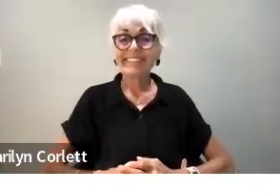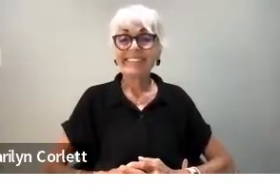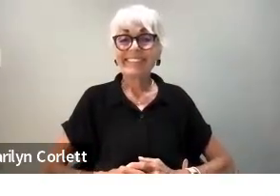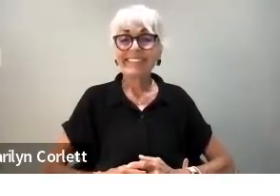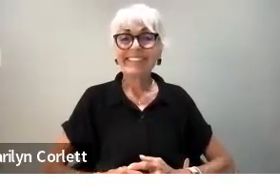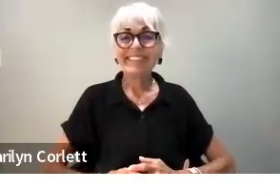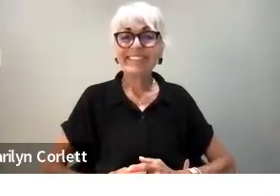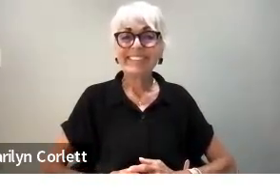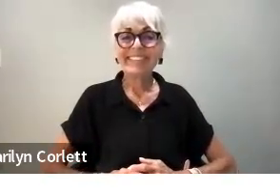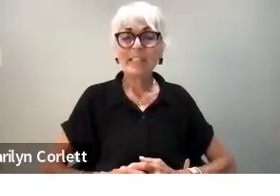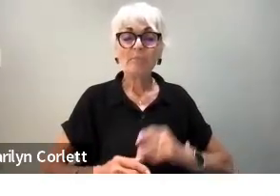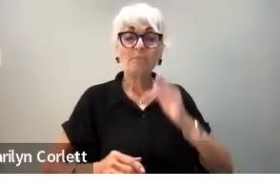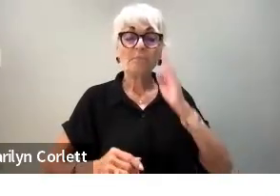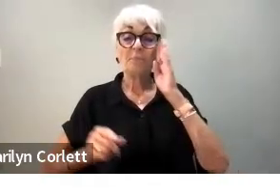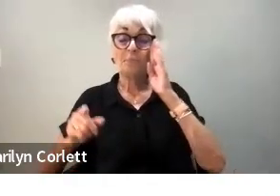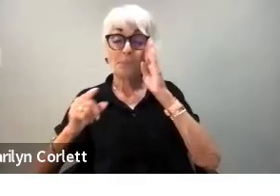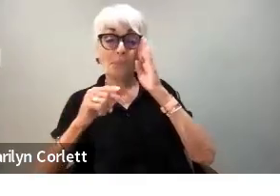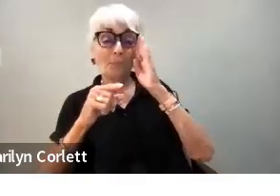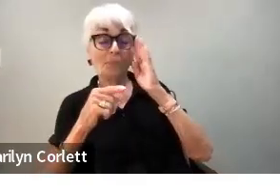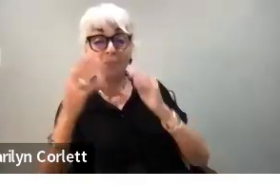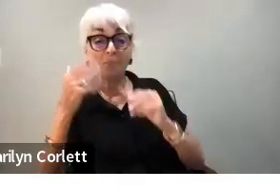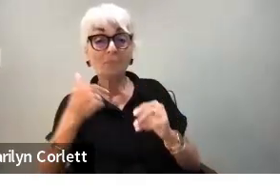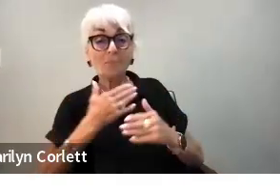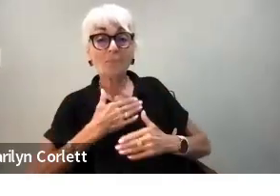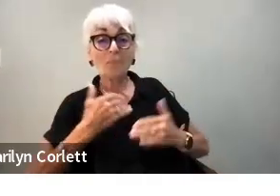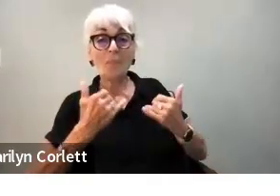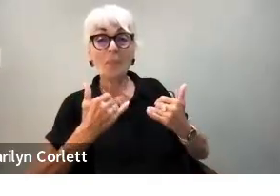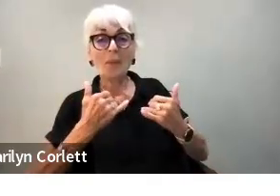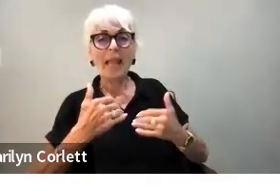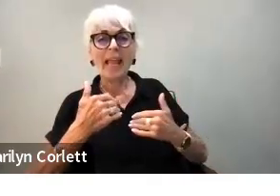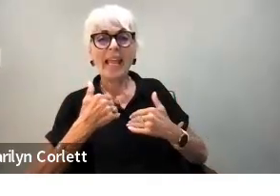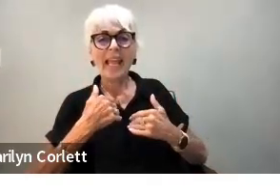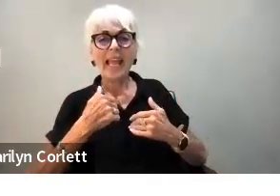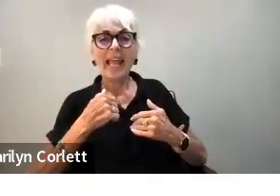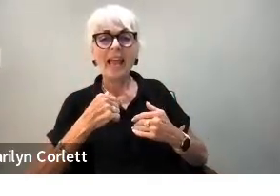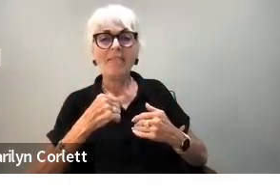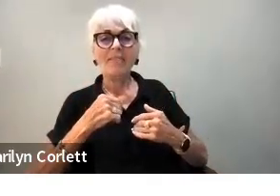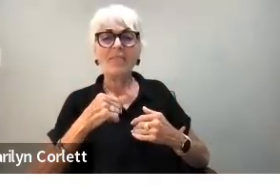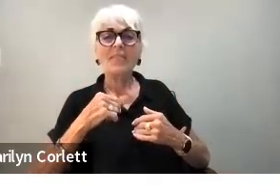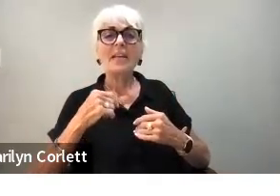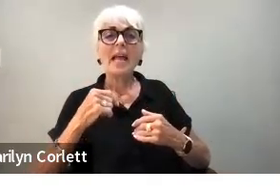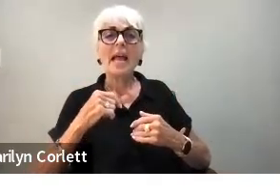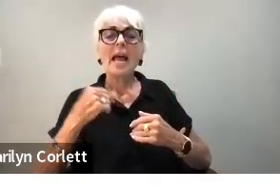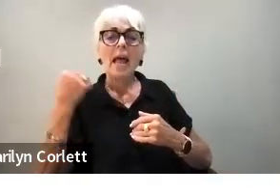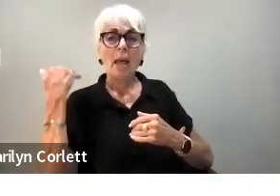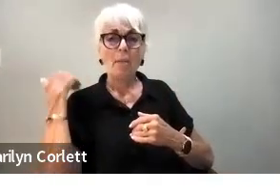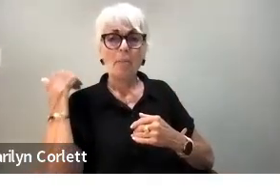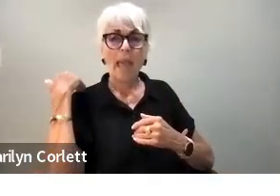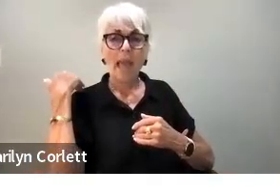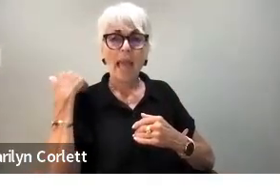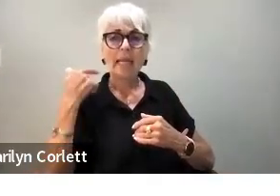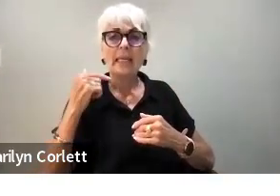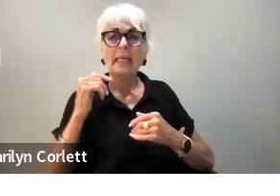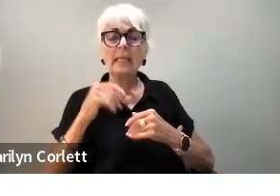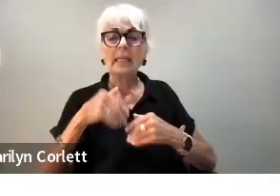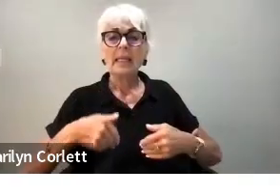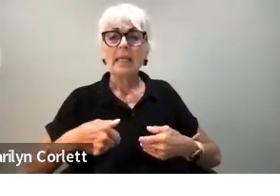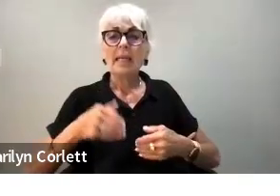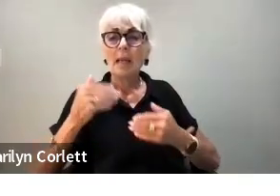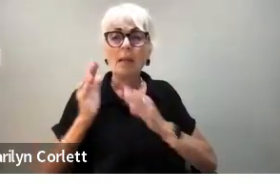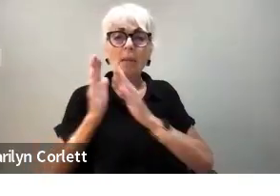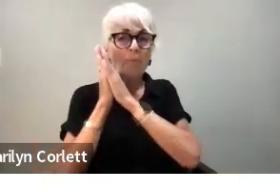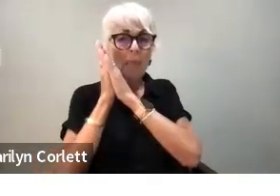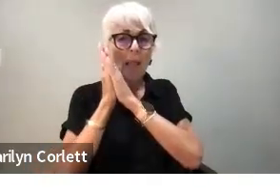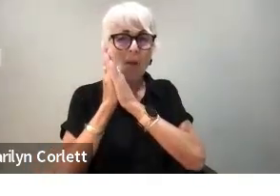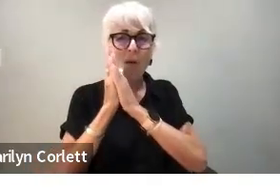And I You know what I'm apologize. enjoying right now? I've Yes. got a back pillow, an ergonomic back pillow I'm using for Ooh, my office chair because my